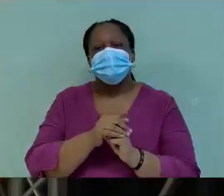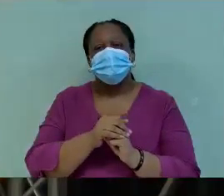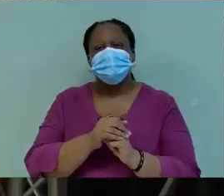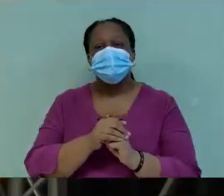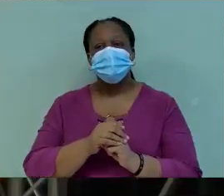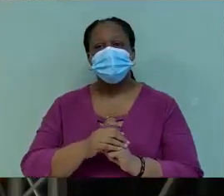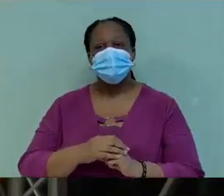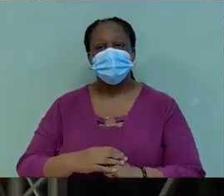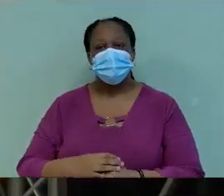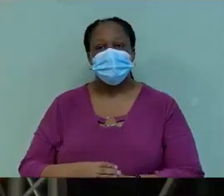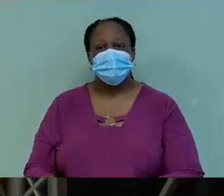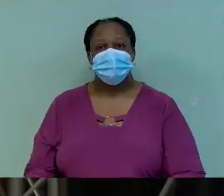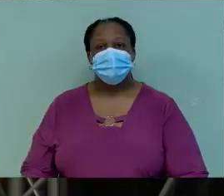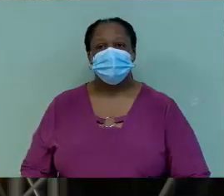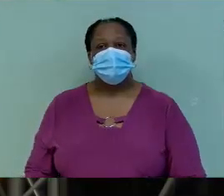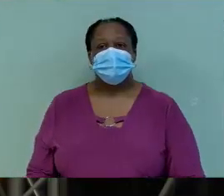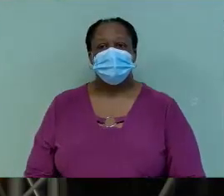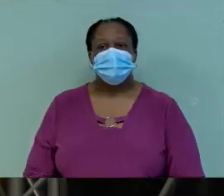pandemic.